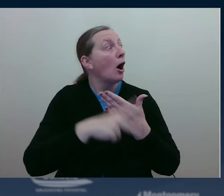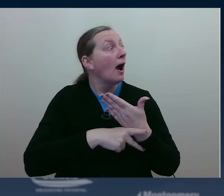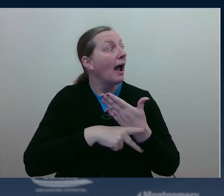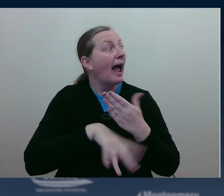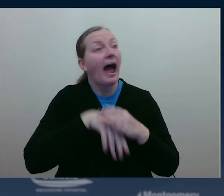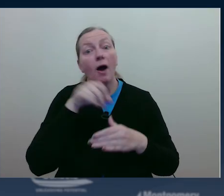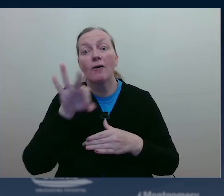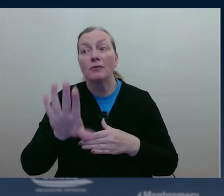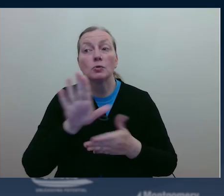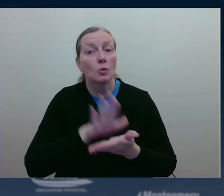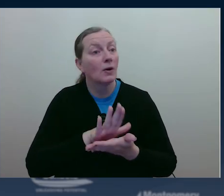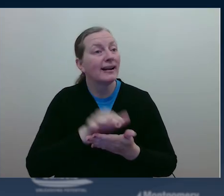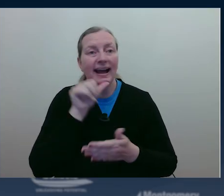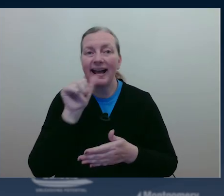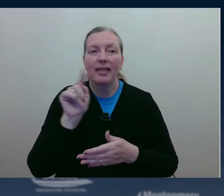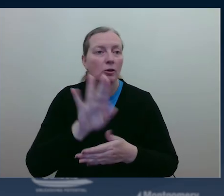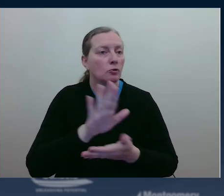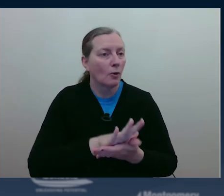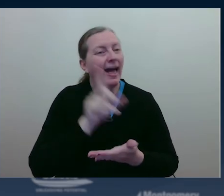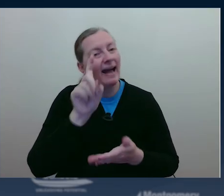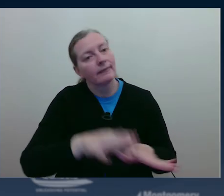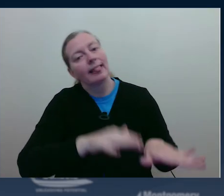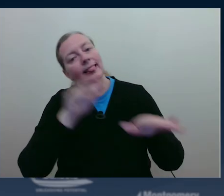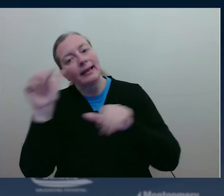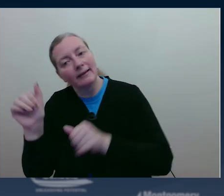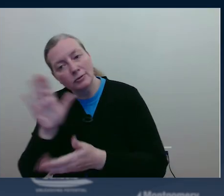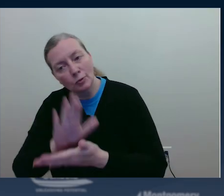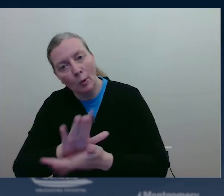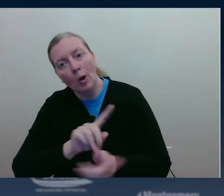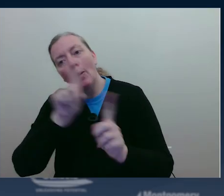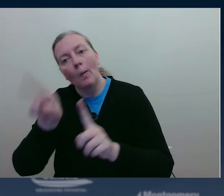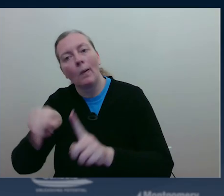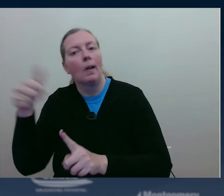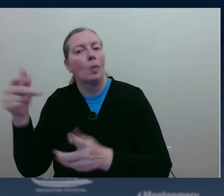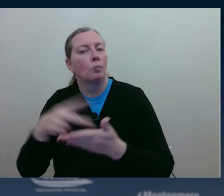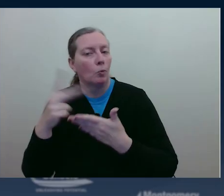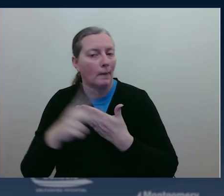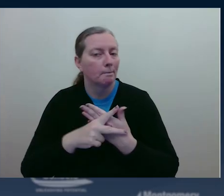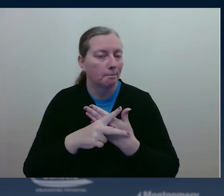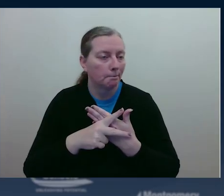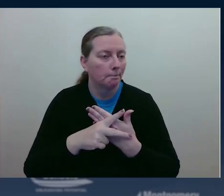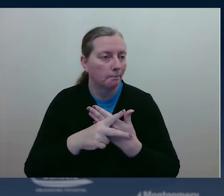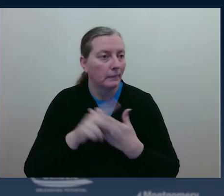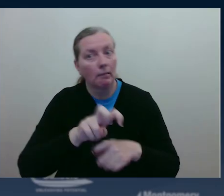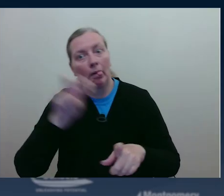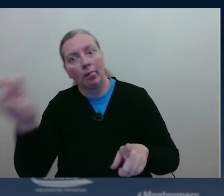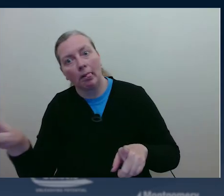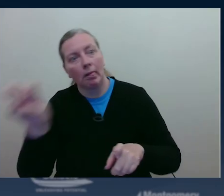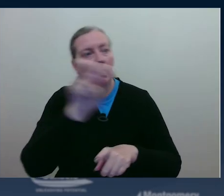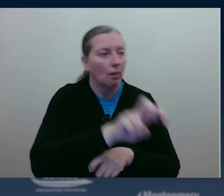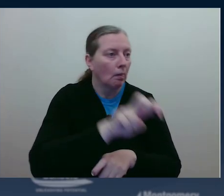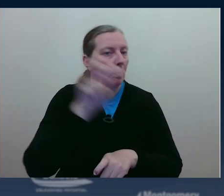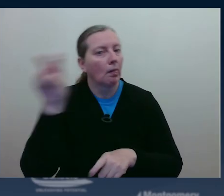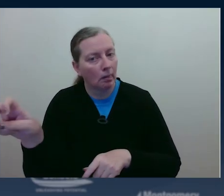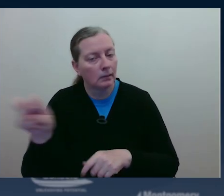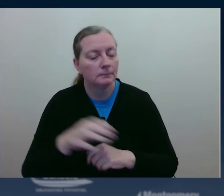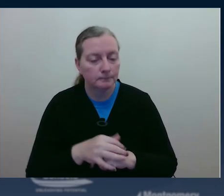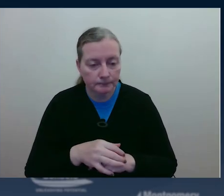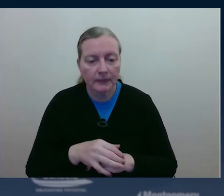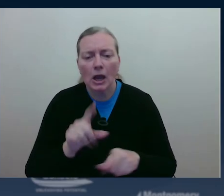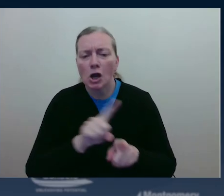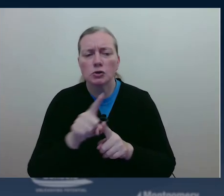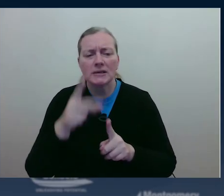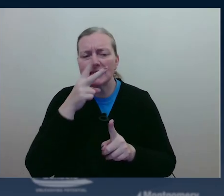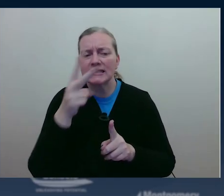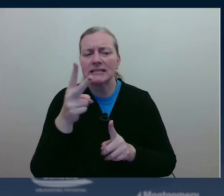have to leave their school for a program. We also see some differences in admission. Some of our students have